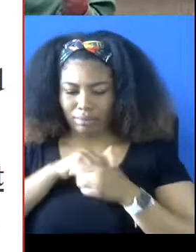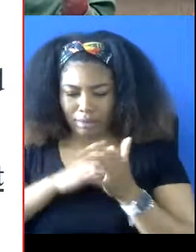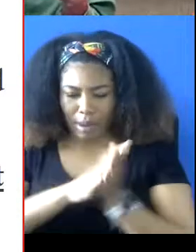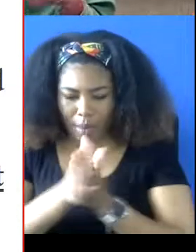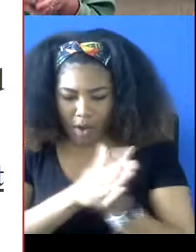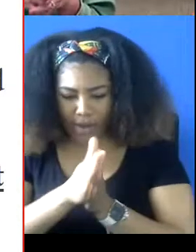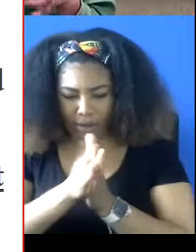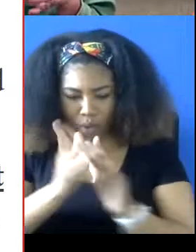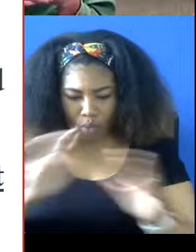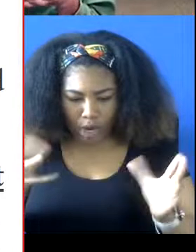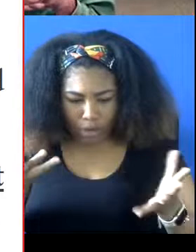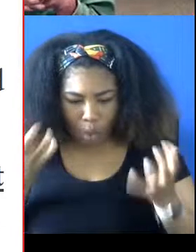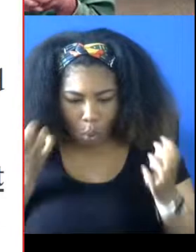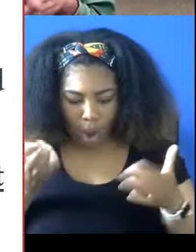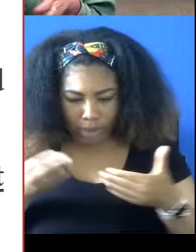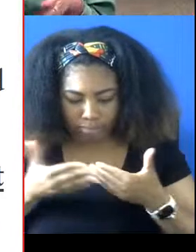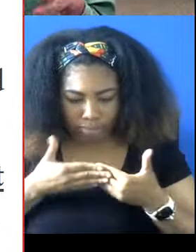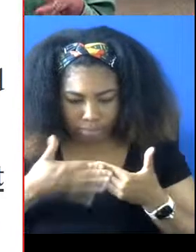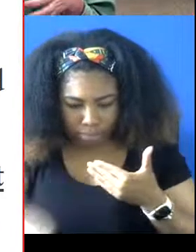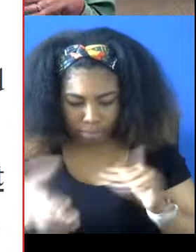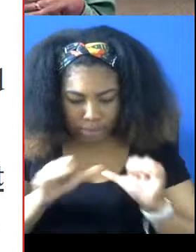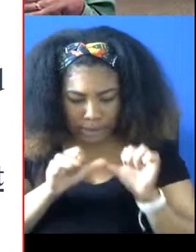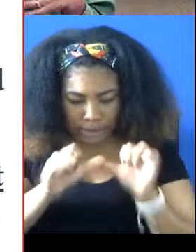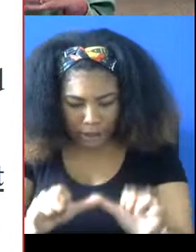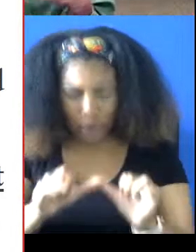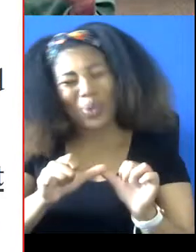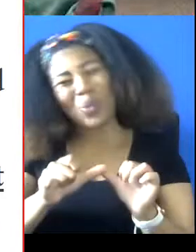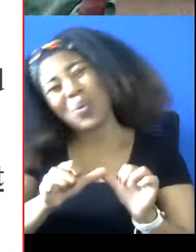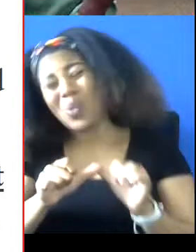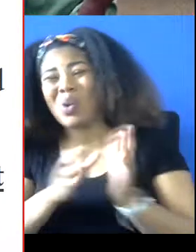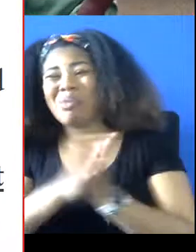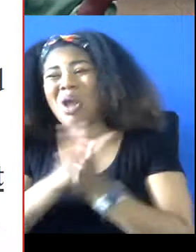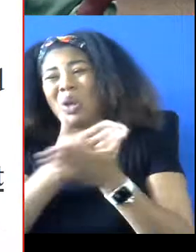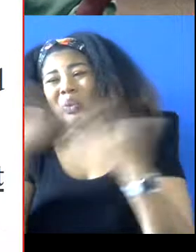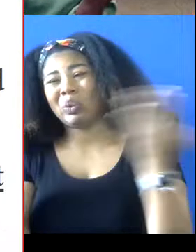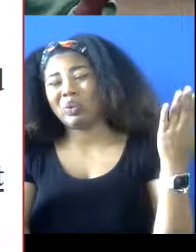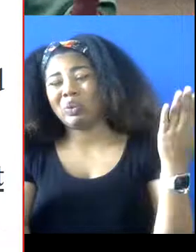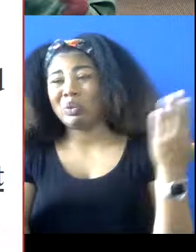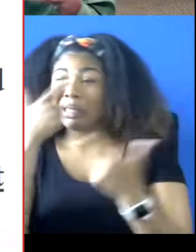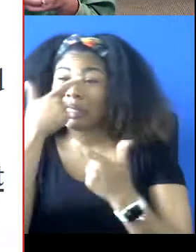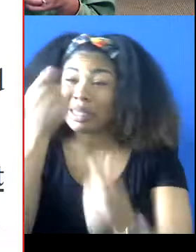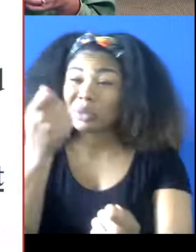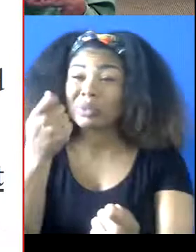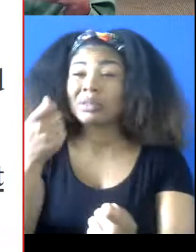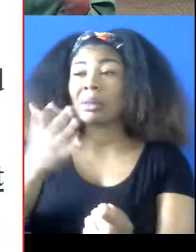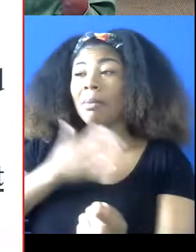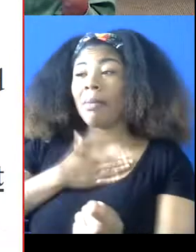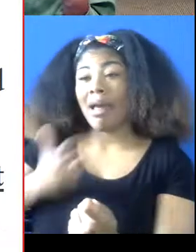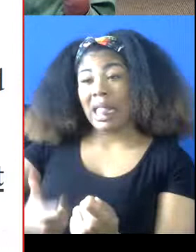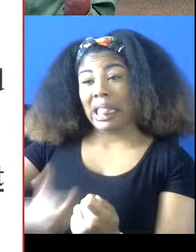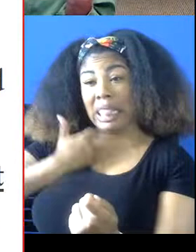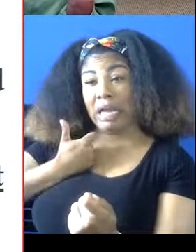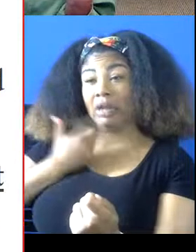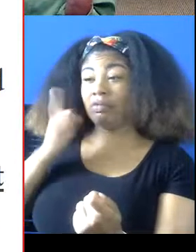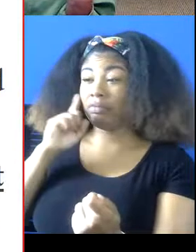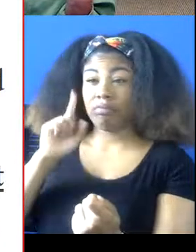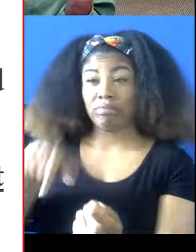behavioral engagement. That's where we're kind of talking about their level of interest, that real world relevance. How do